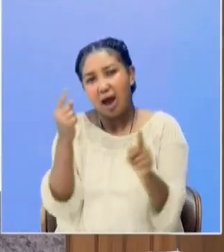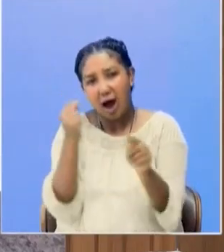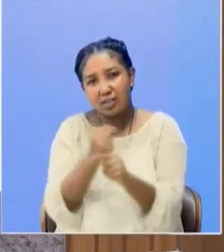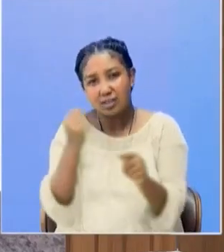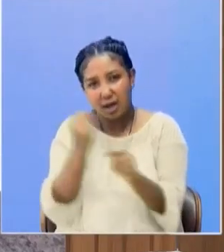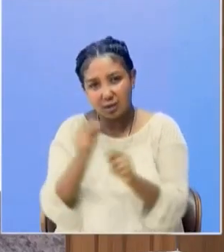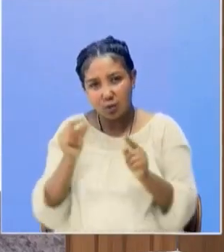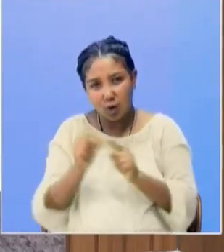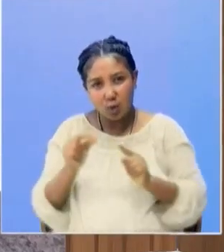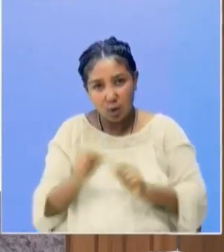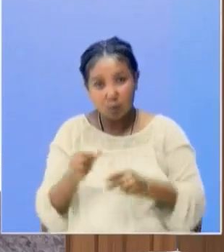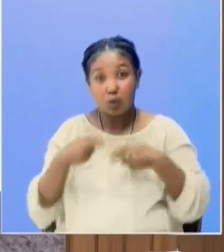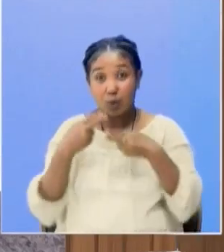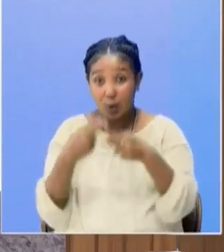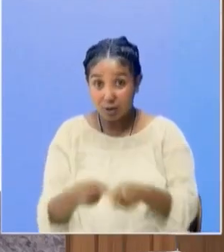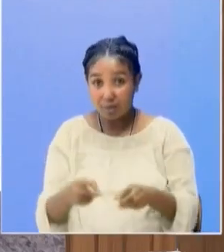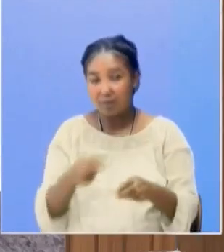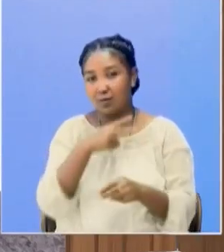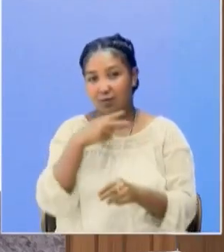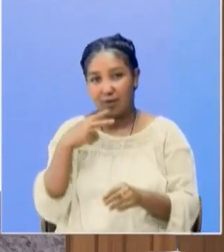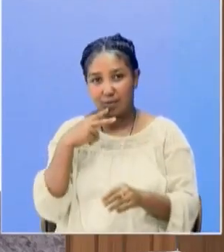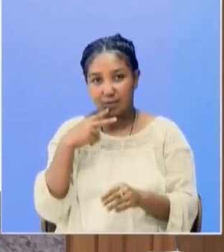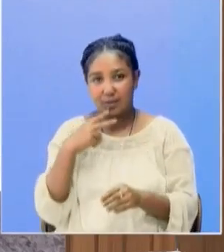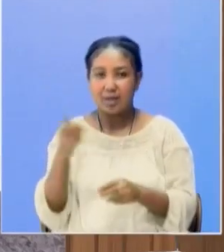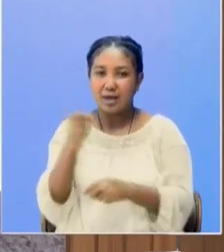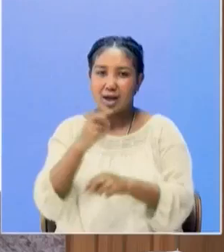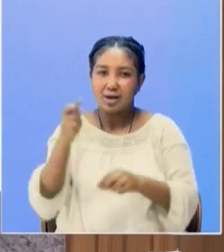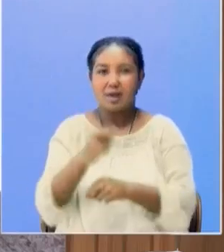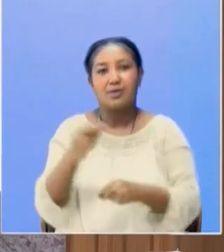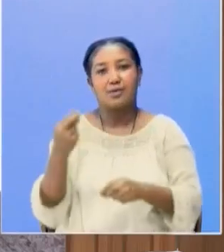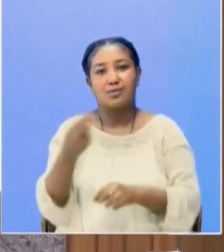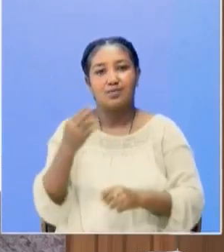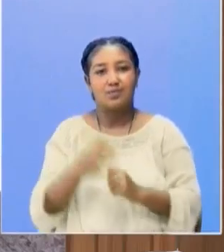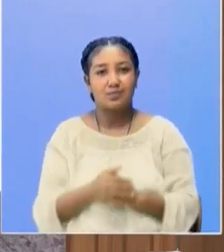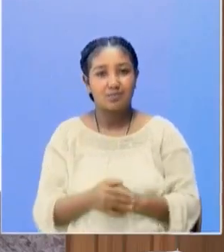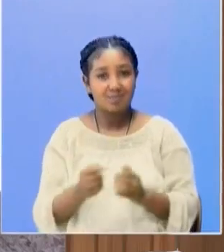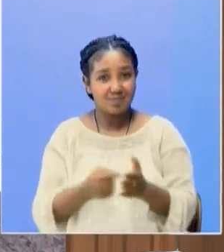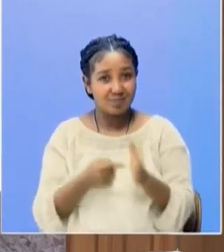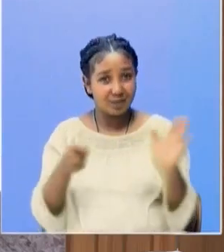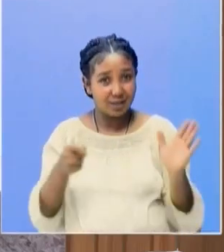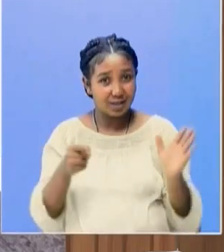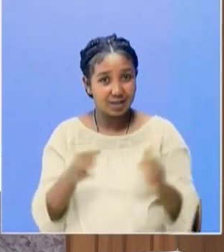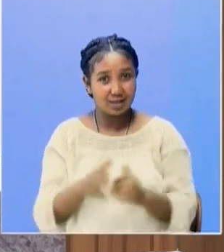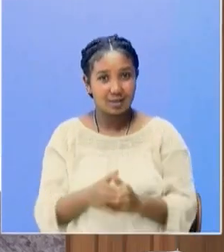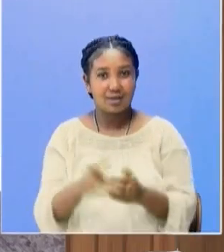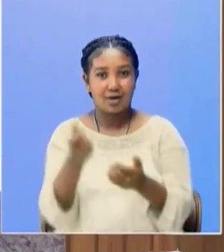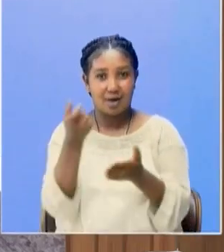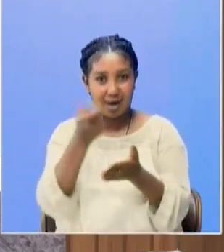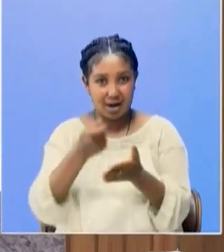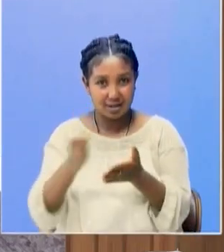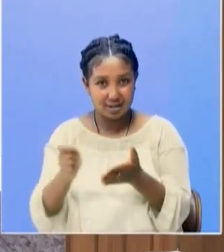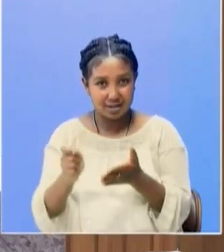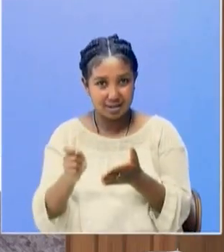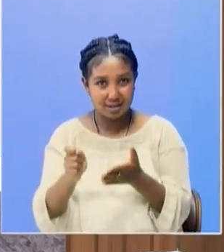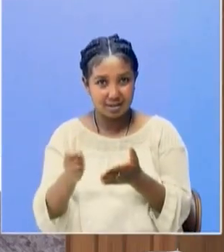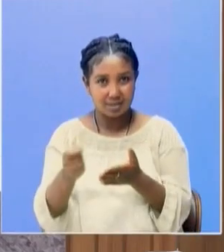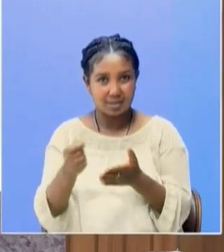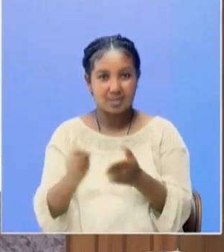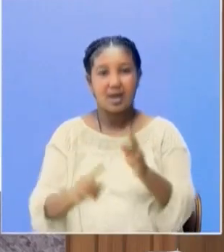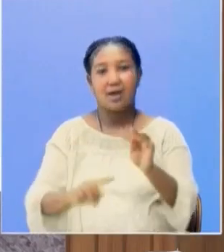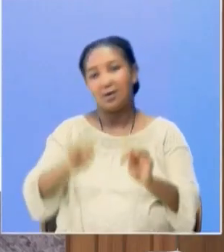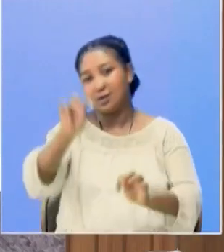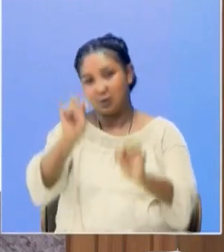word that we use in our daily speech. Clear? Writes the